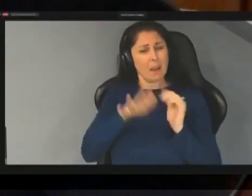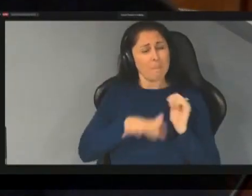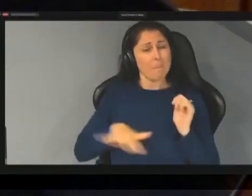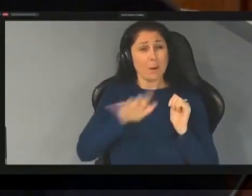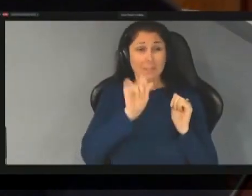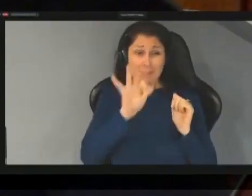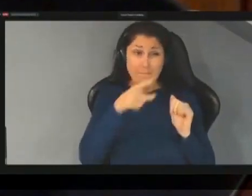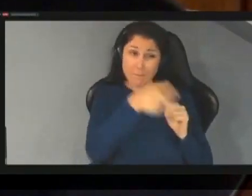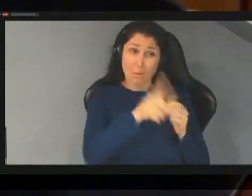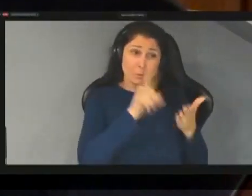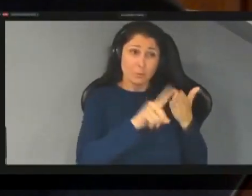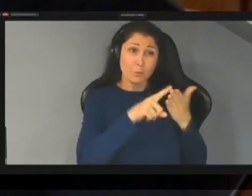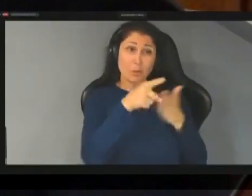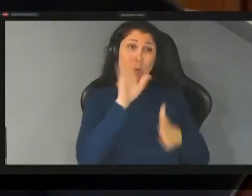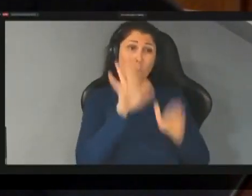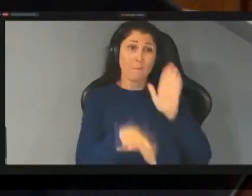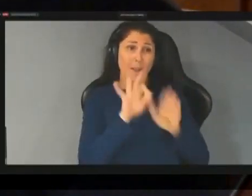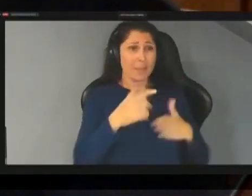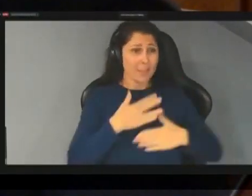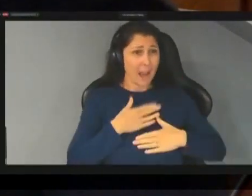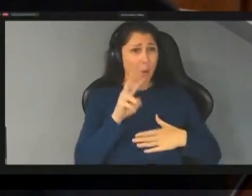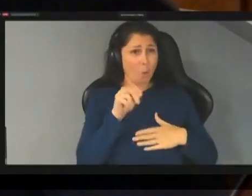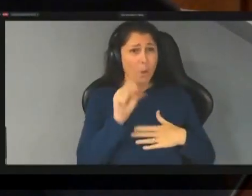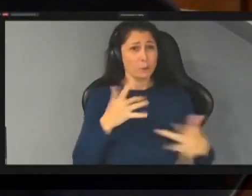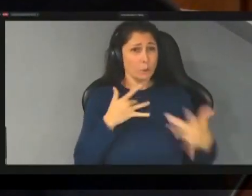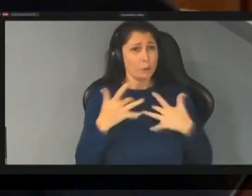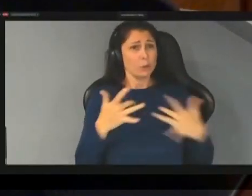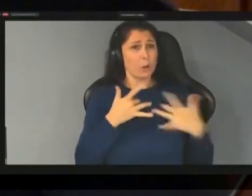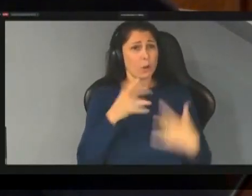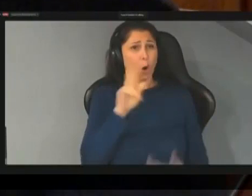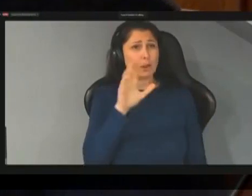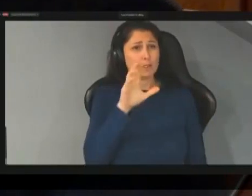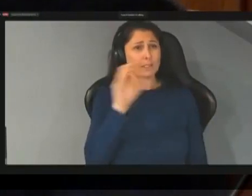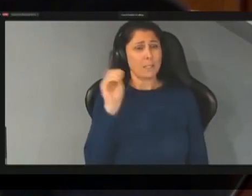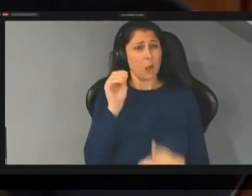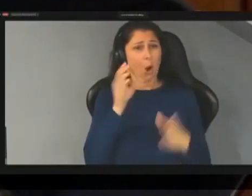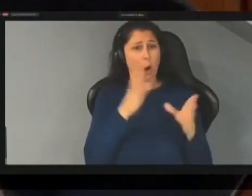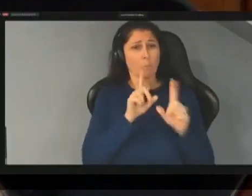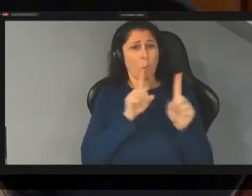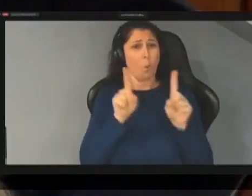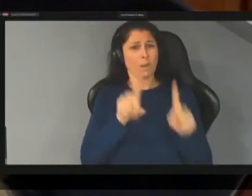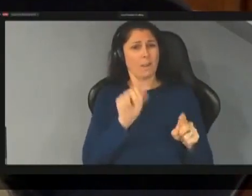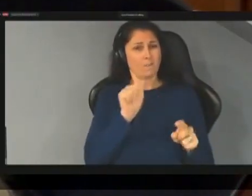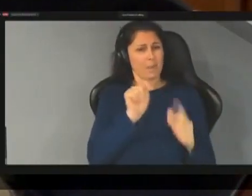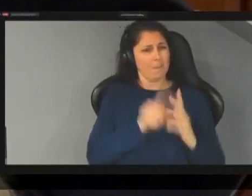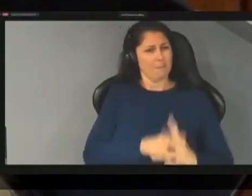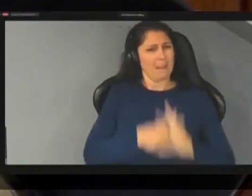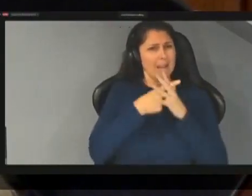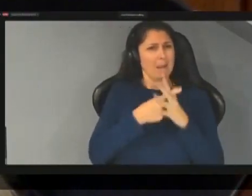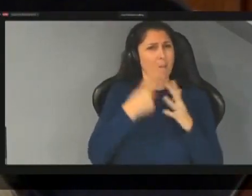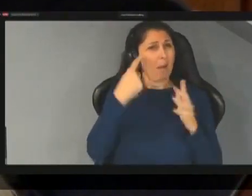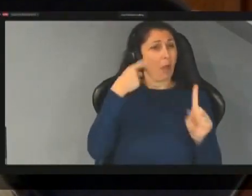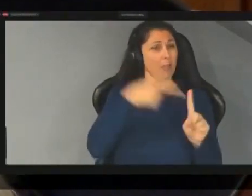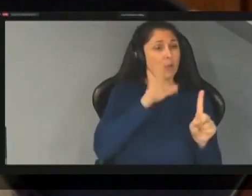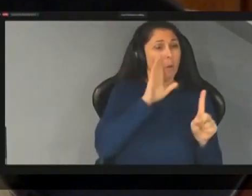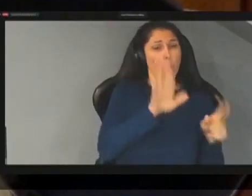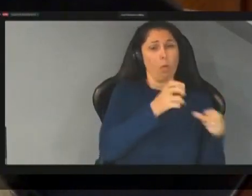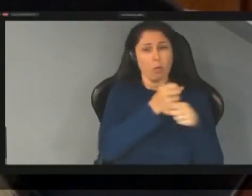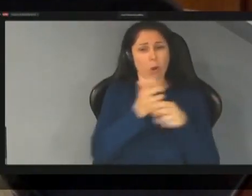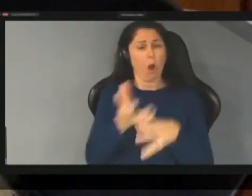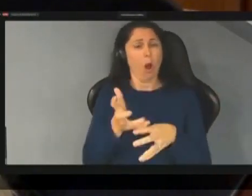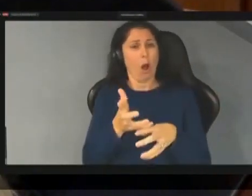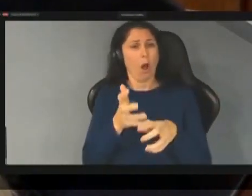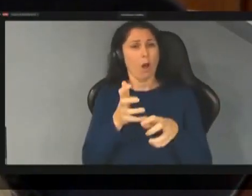was concerned about the RCO ordinance from the very beginning because I thought that it would cause potential